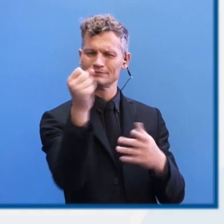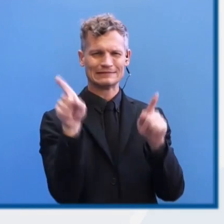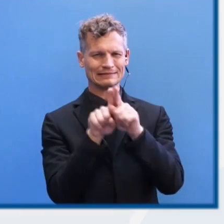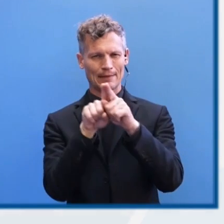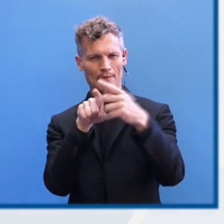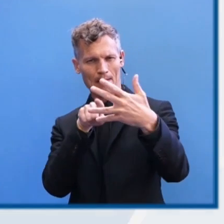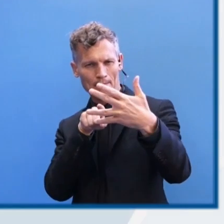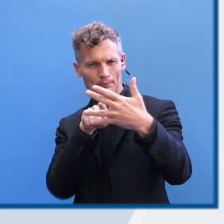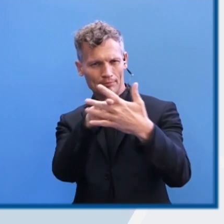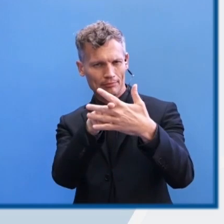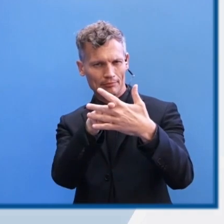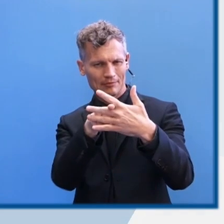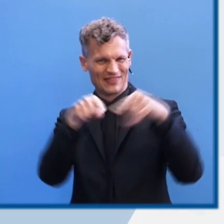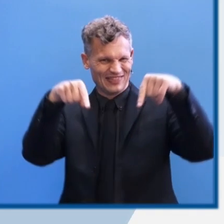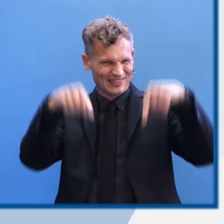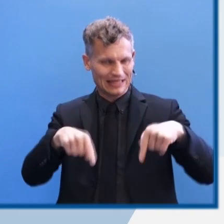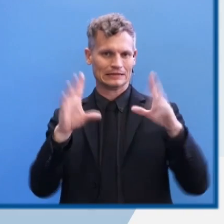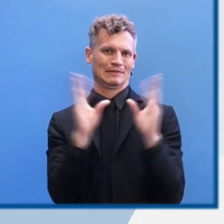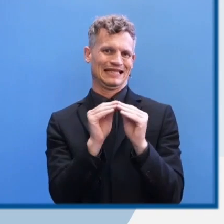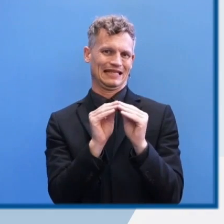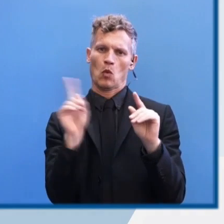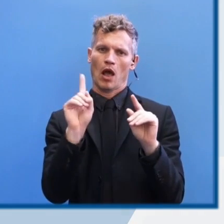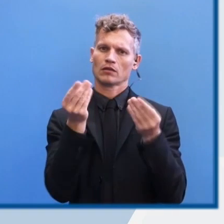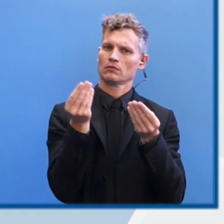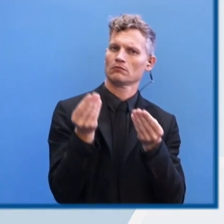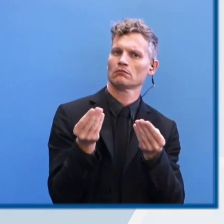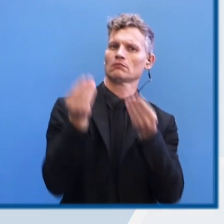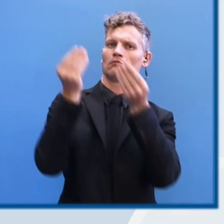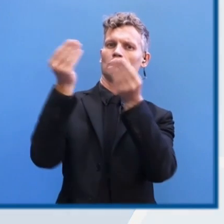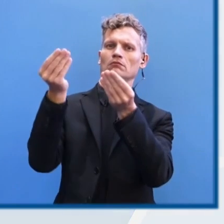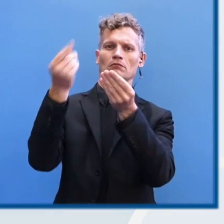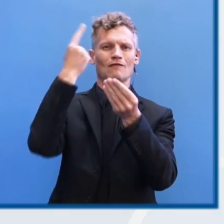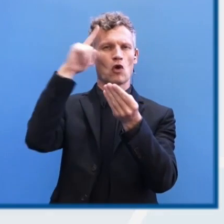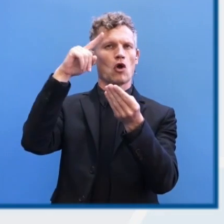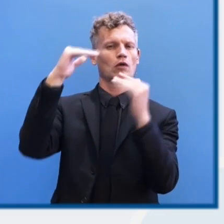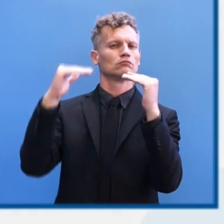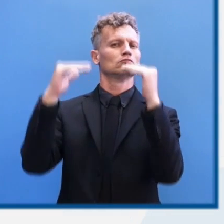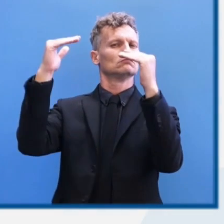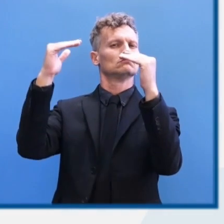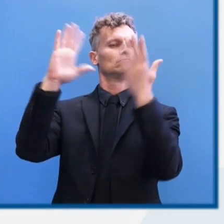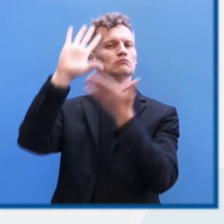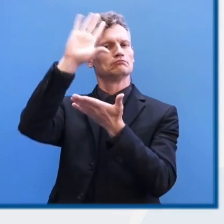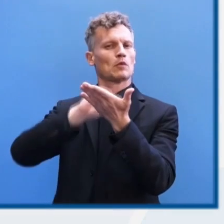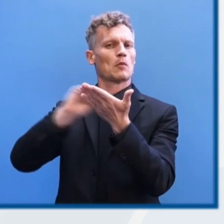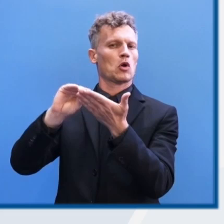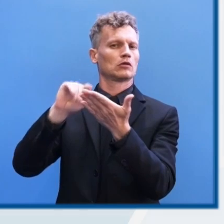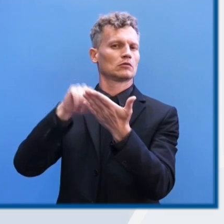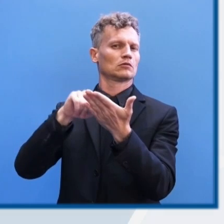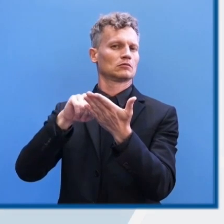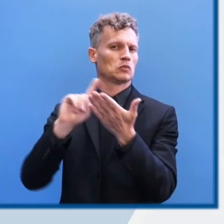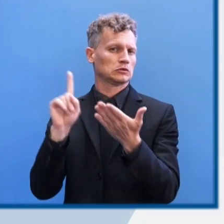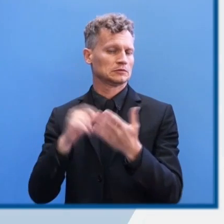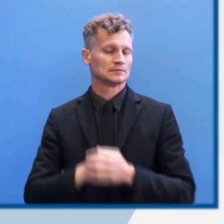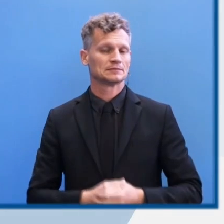the record of the meeting that gets passed on to the higher up people who are going to read this and put this into